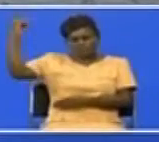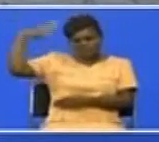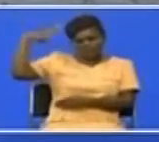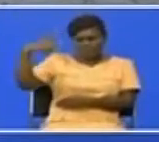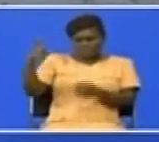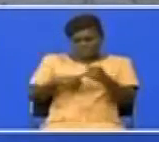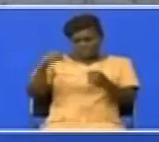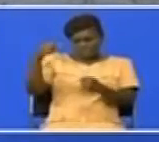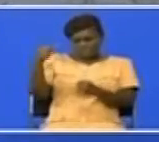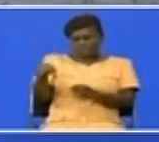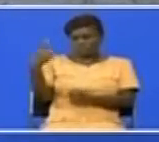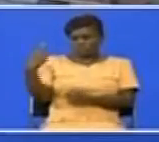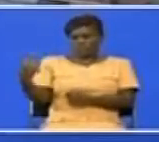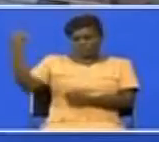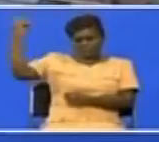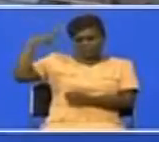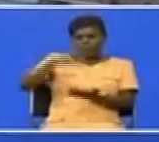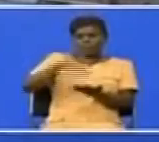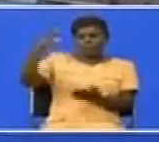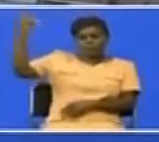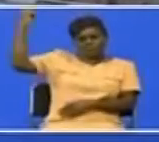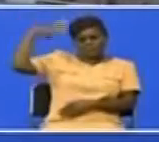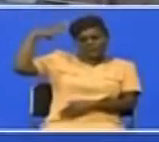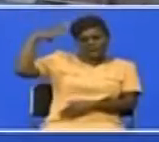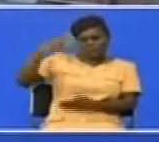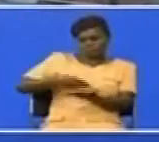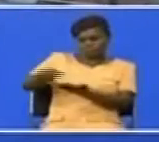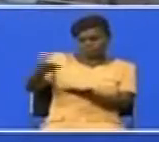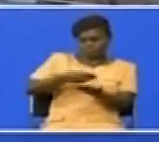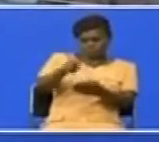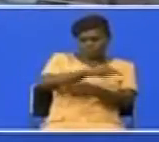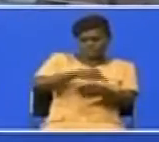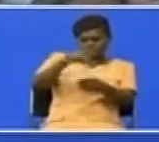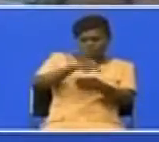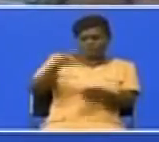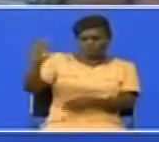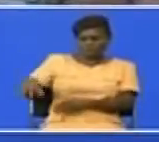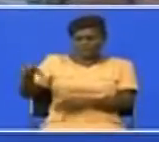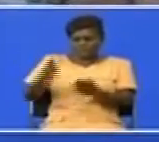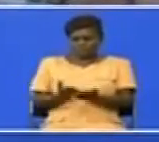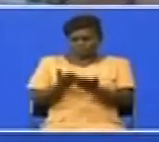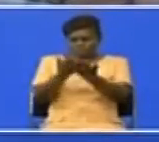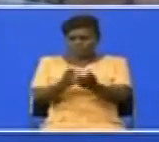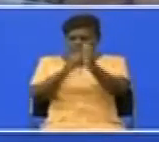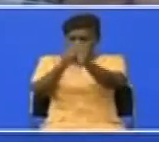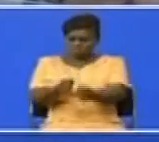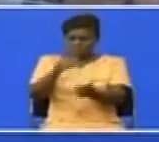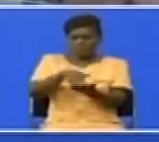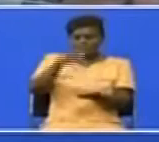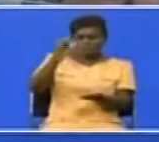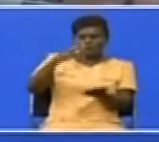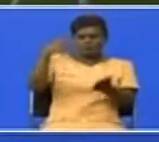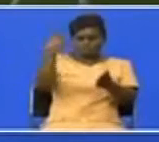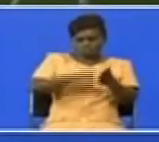6.5 megawatts. The excess power generated will be sold to the national grid, providing farmers with additional